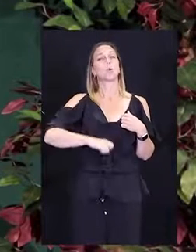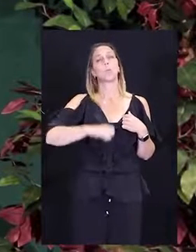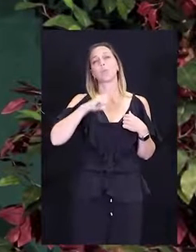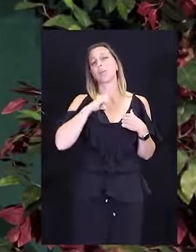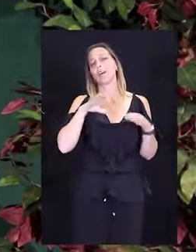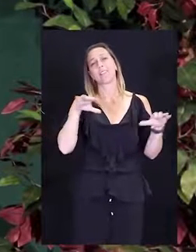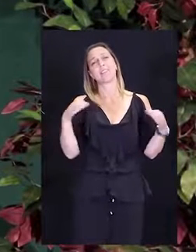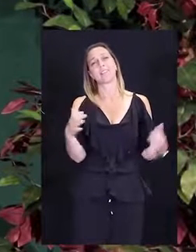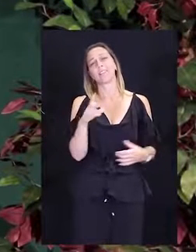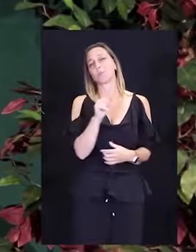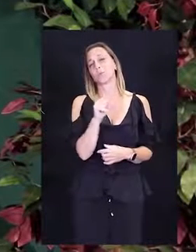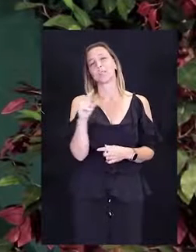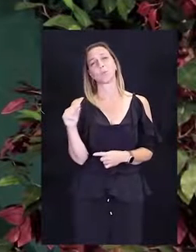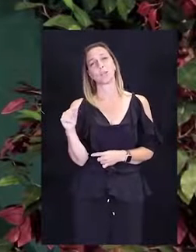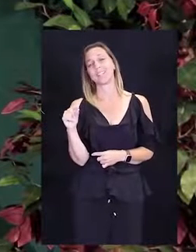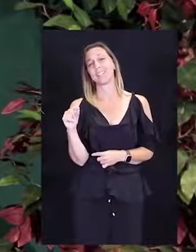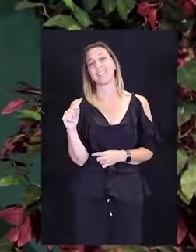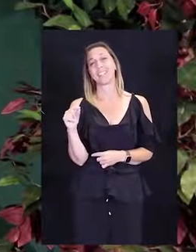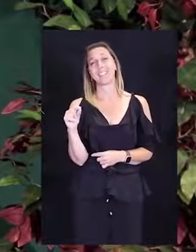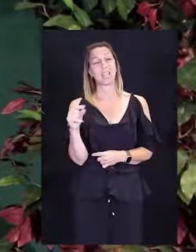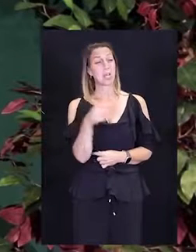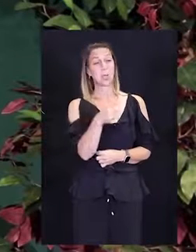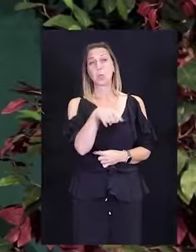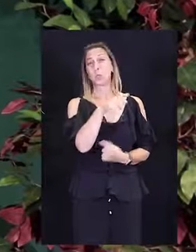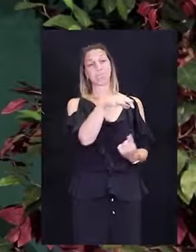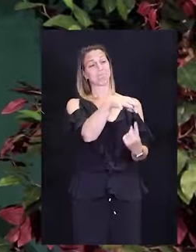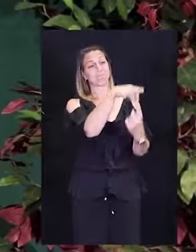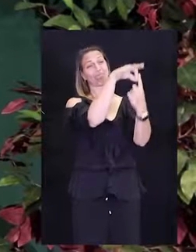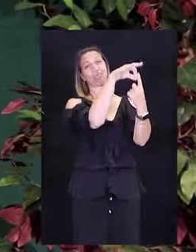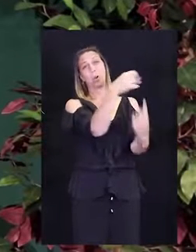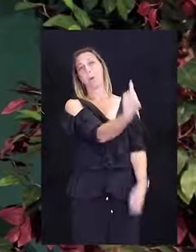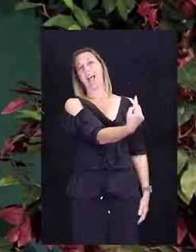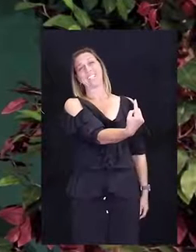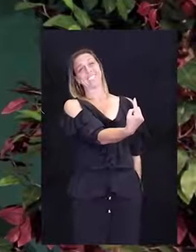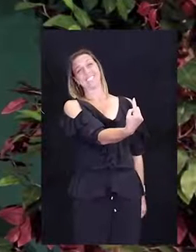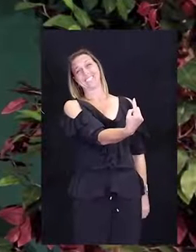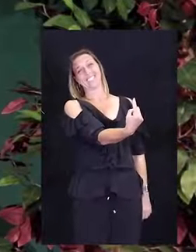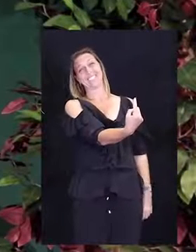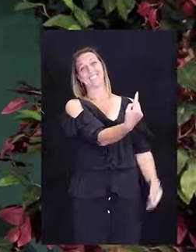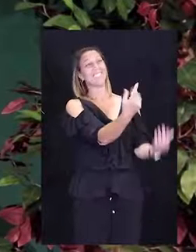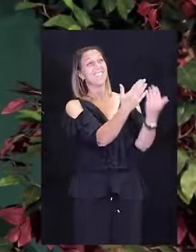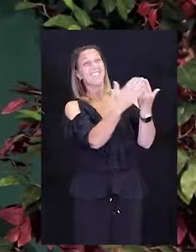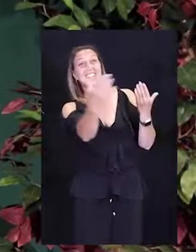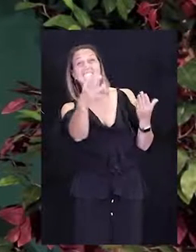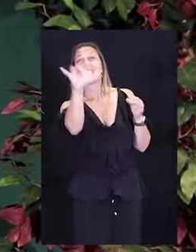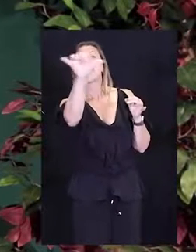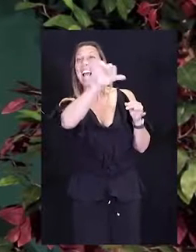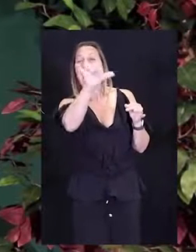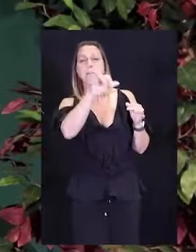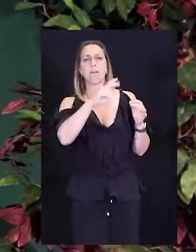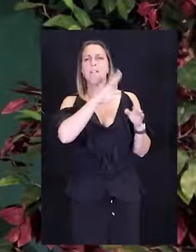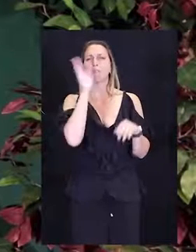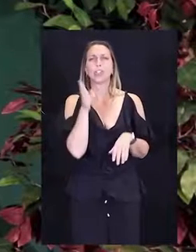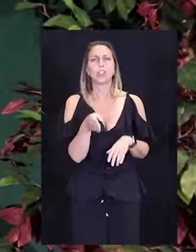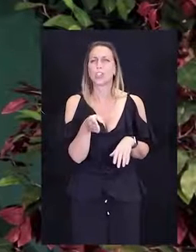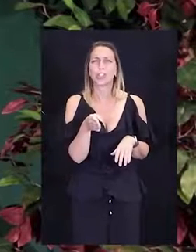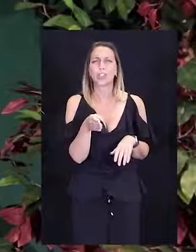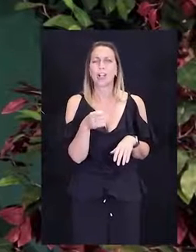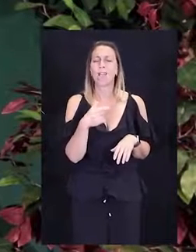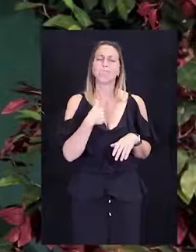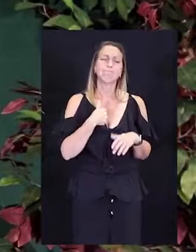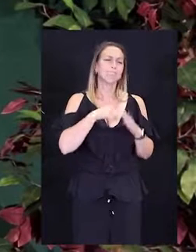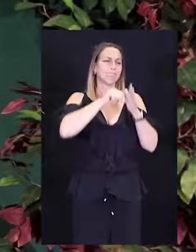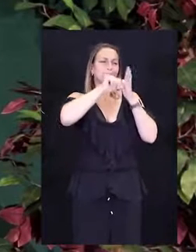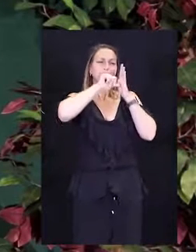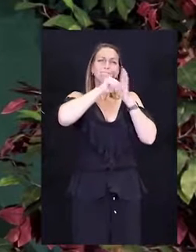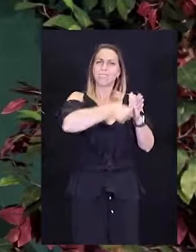proud of the class of 2020. There will never be another class like you. And I doubt there will ever be another class that may